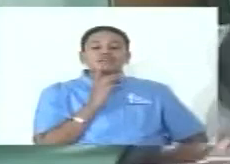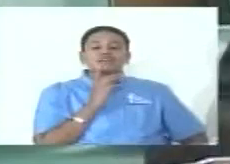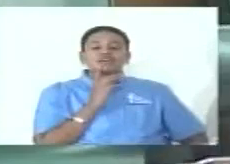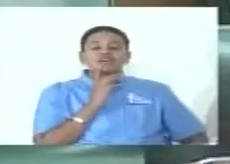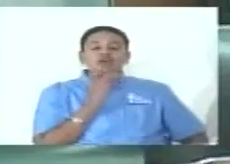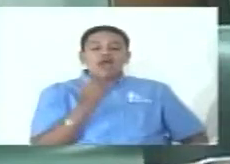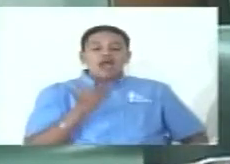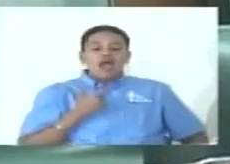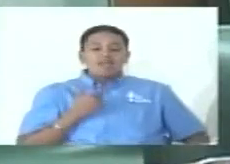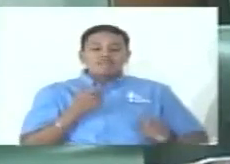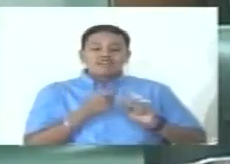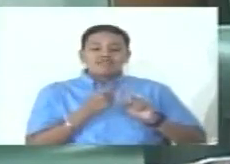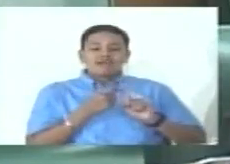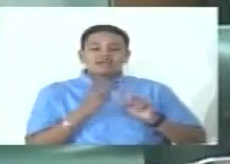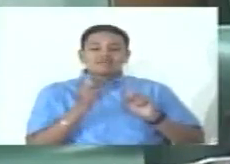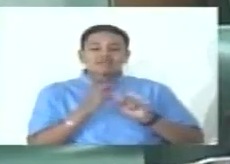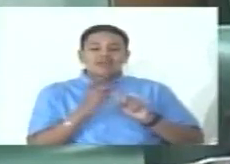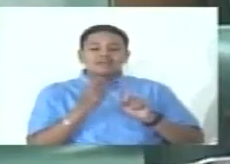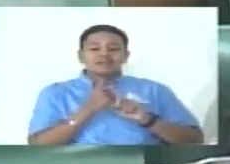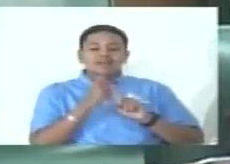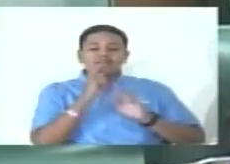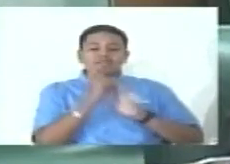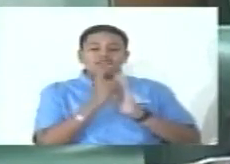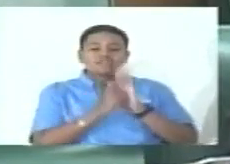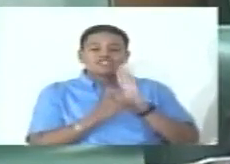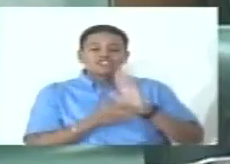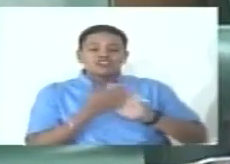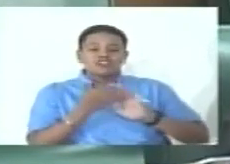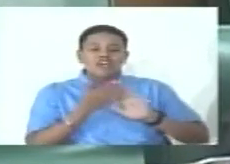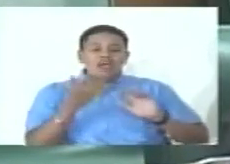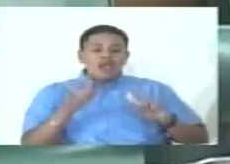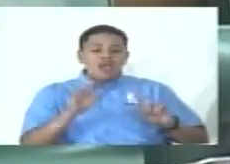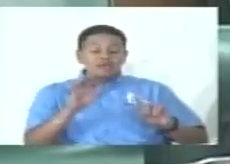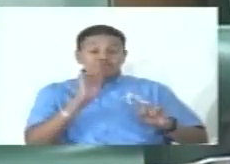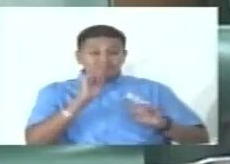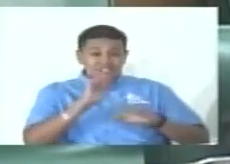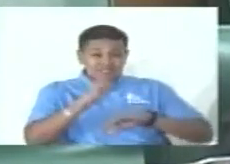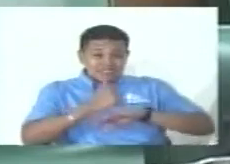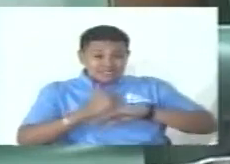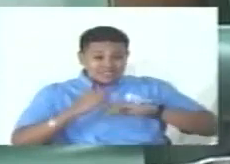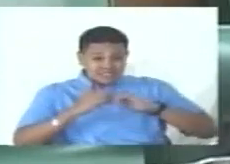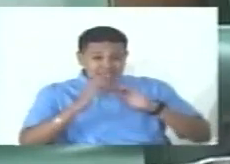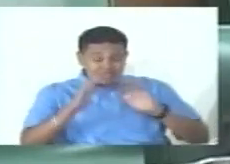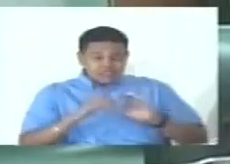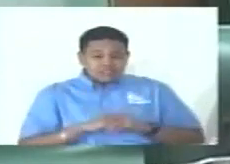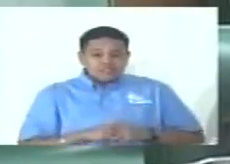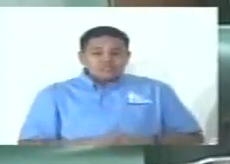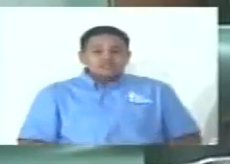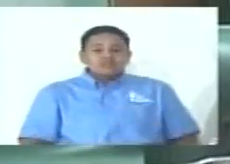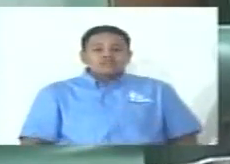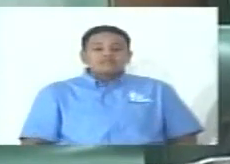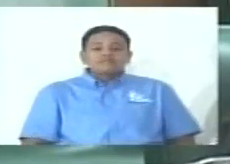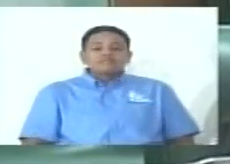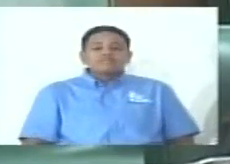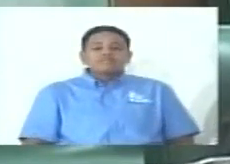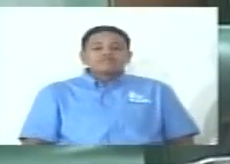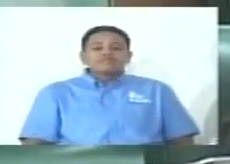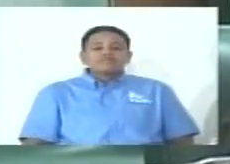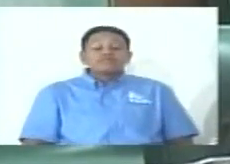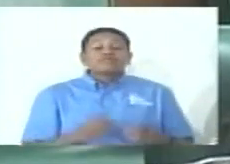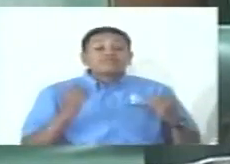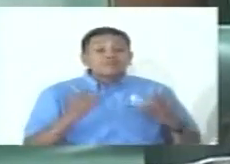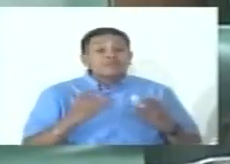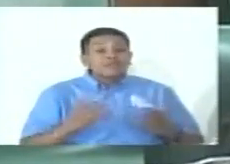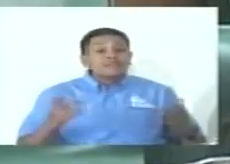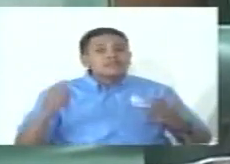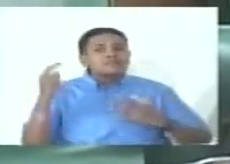have the effective day of the legislation set, a number of things had to be done,